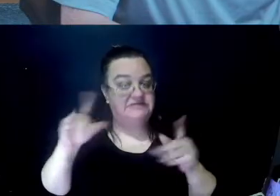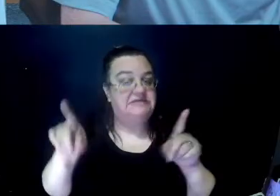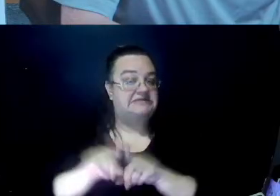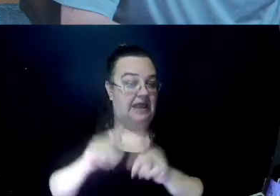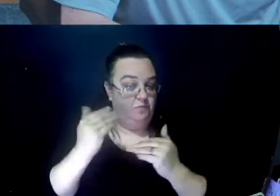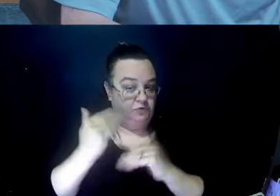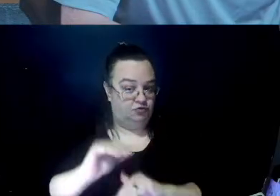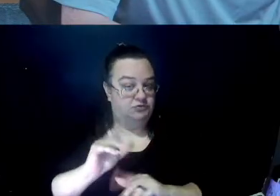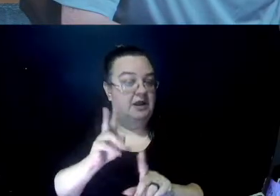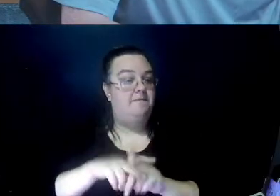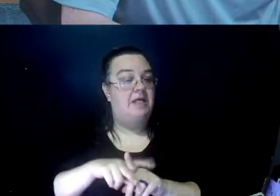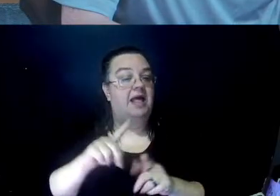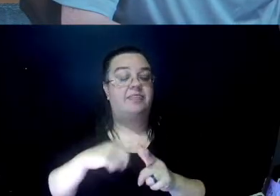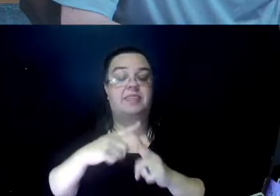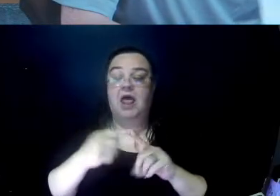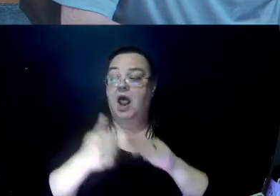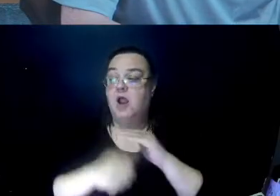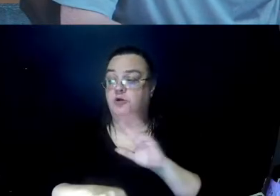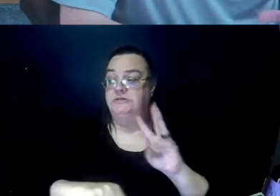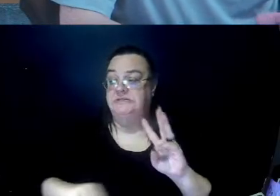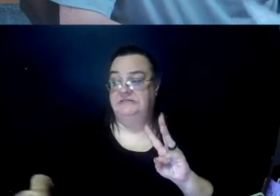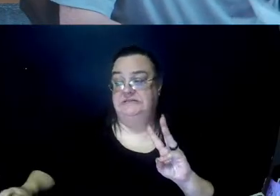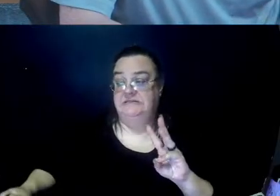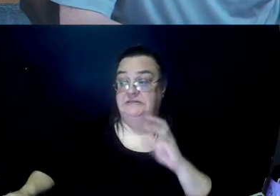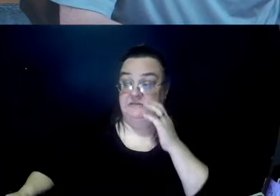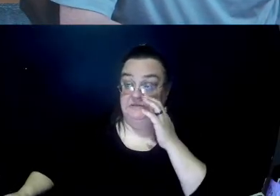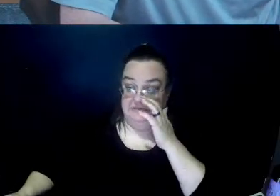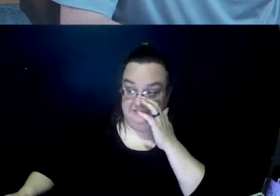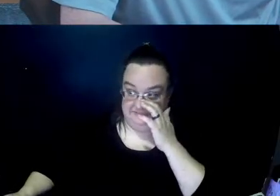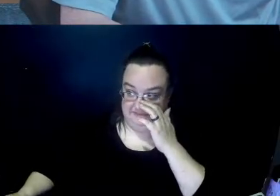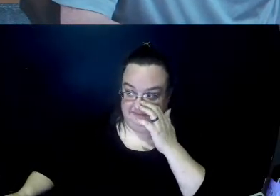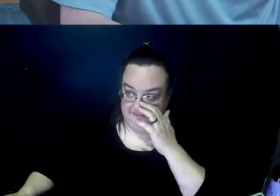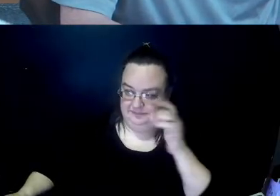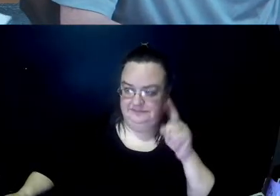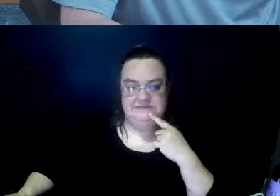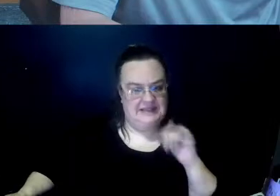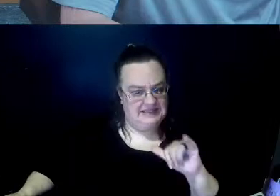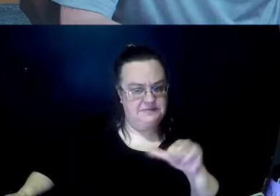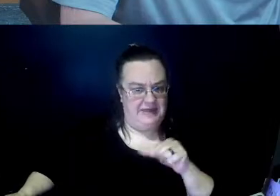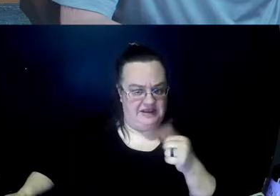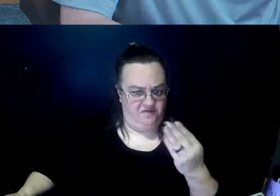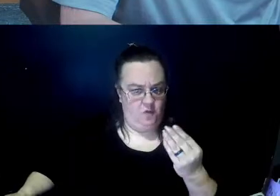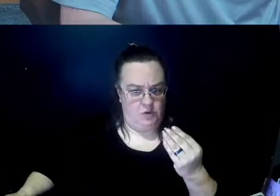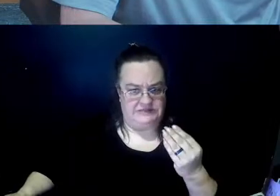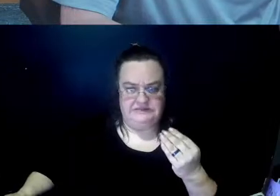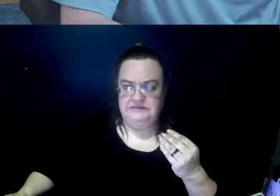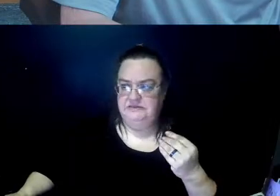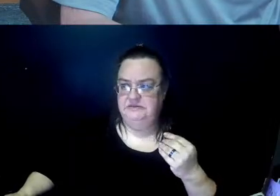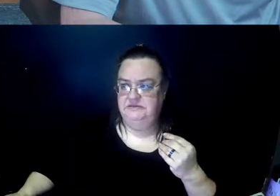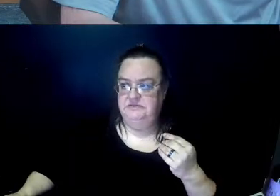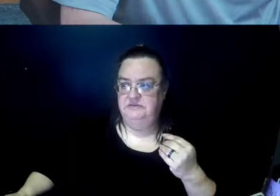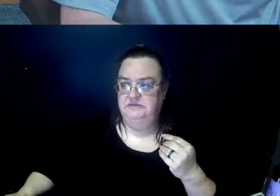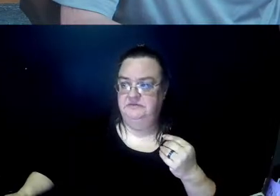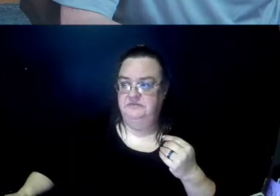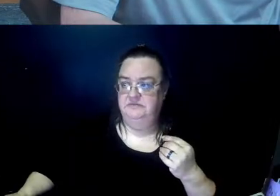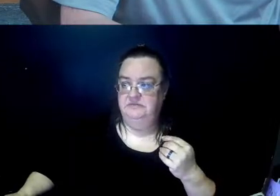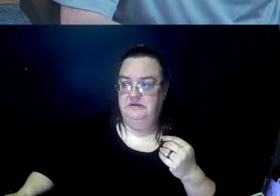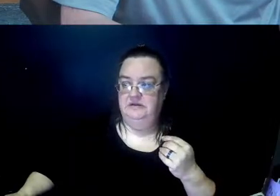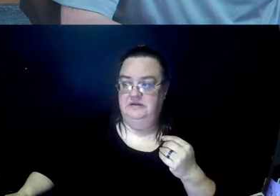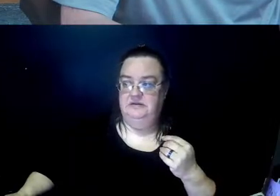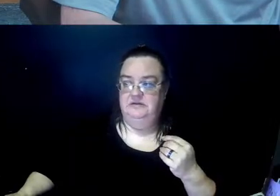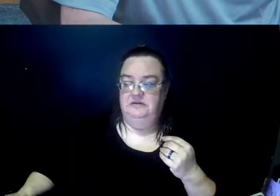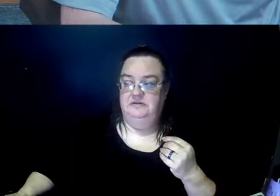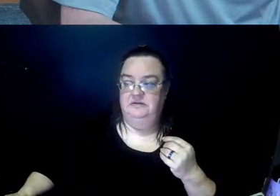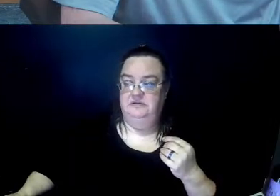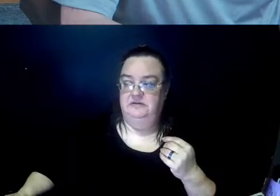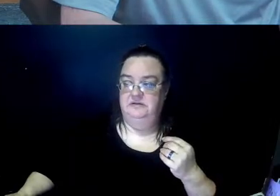And then Yeah. under 6, Isn't that on page 14? that's, sorry, Isn't